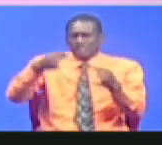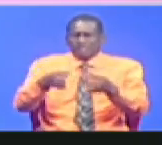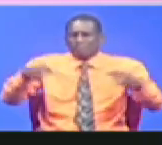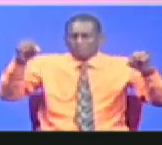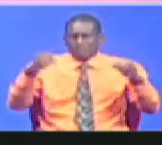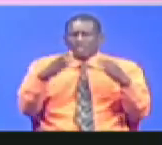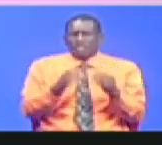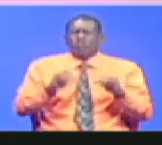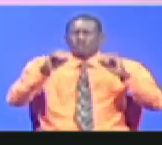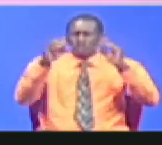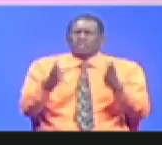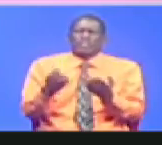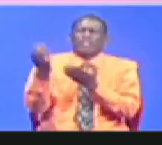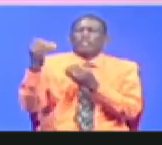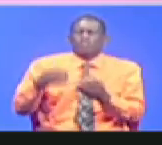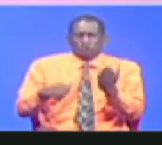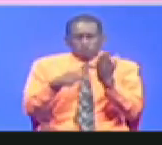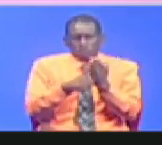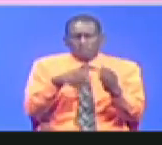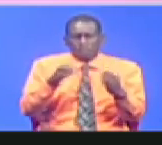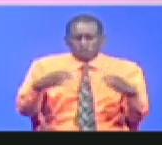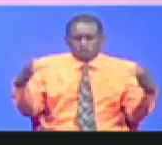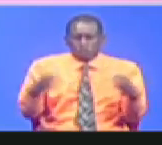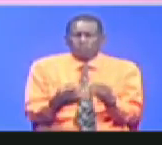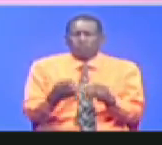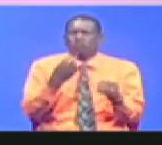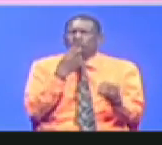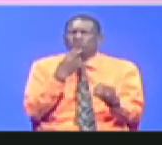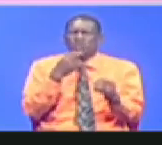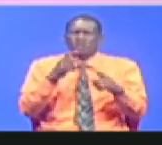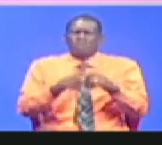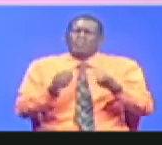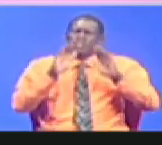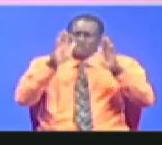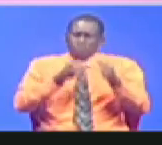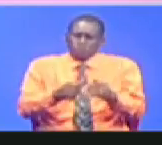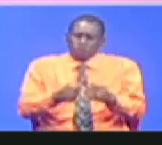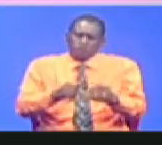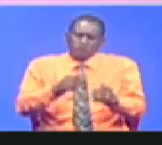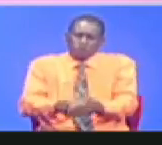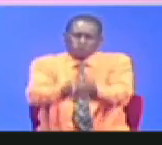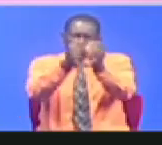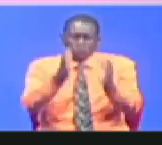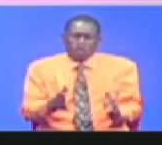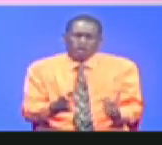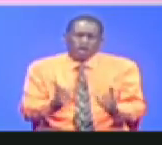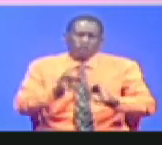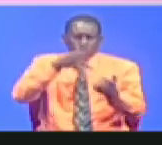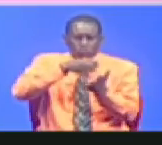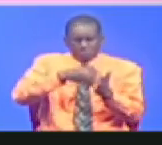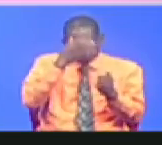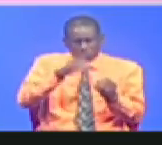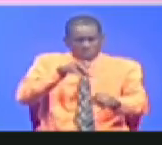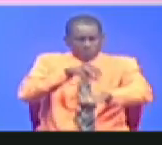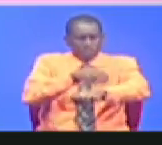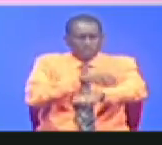name his final team on Tuesday, even as key players Sharon Chepchumba has been sidelined due to a minor injury ahead of the qualifiers in Cameroon